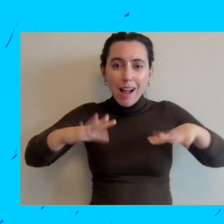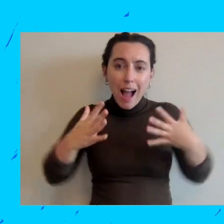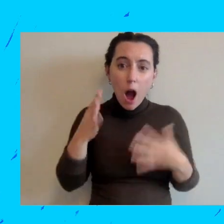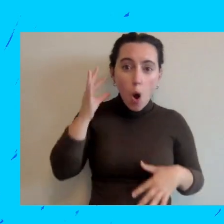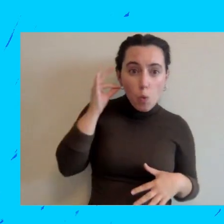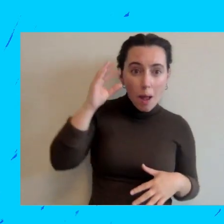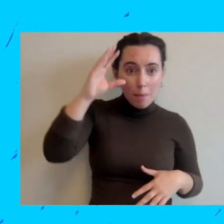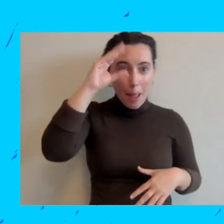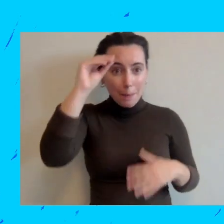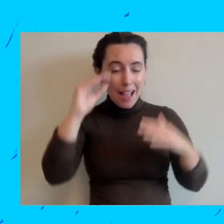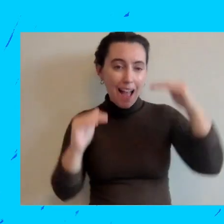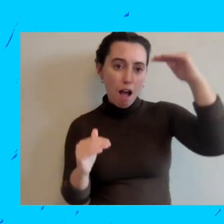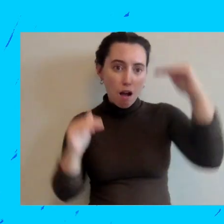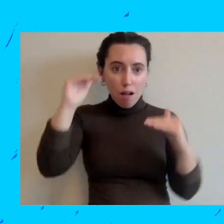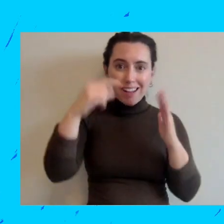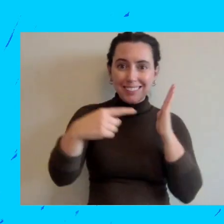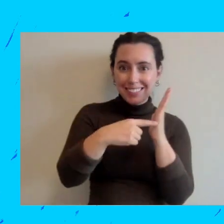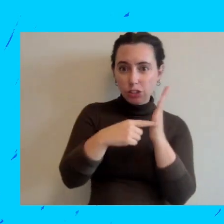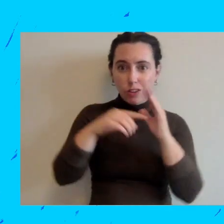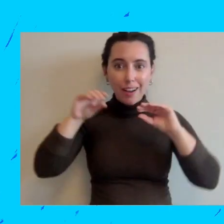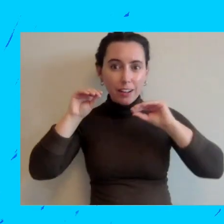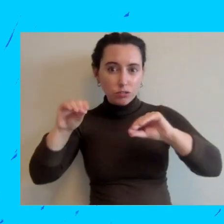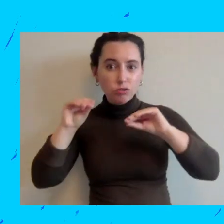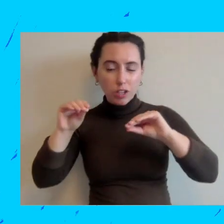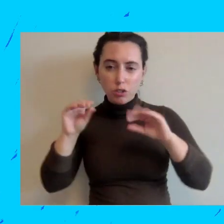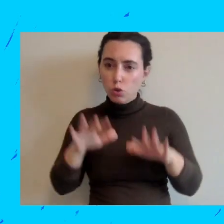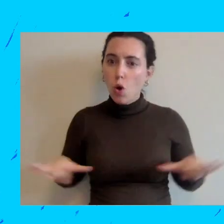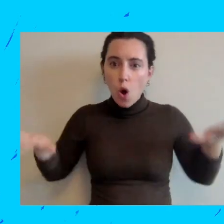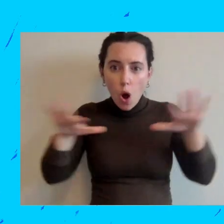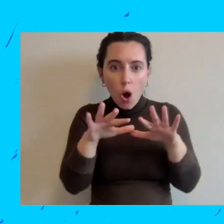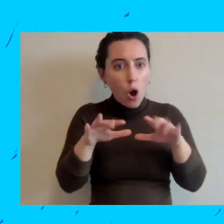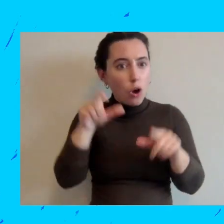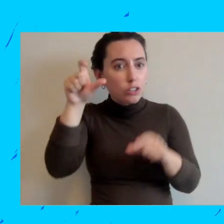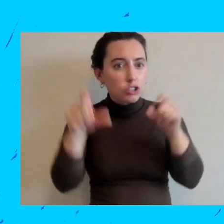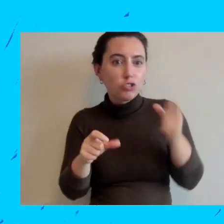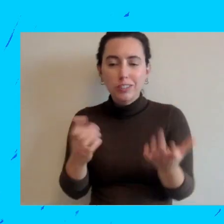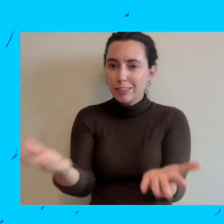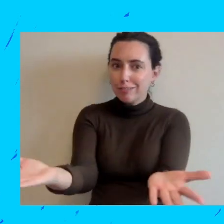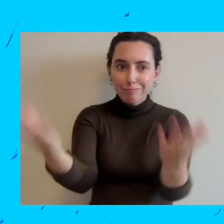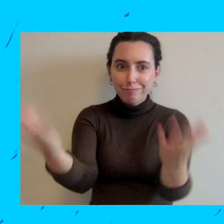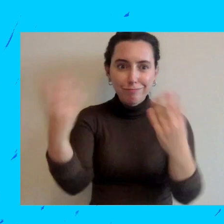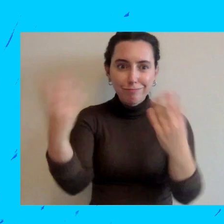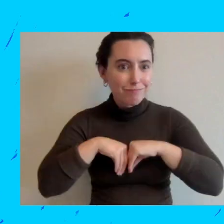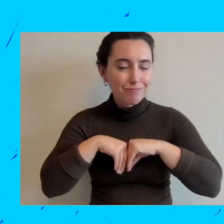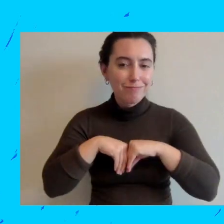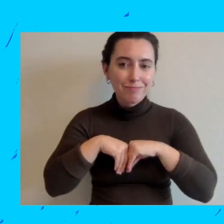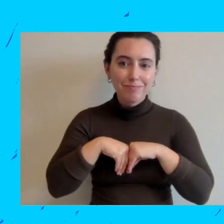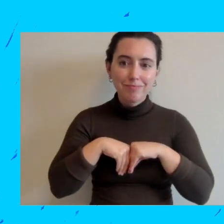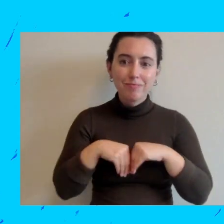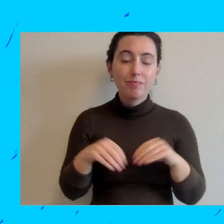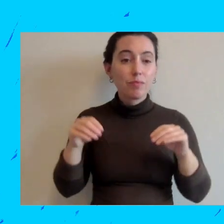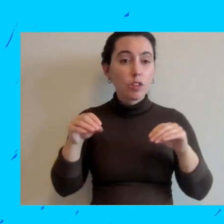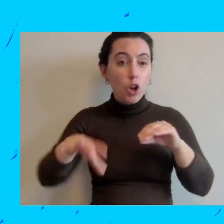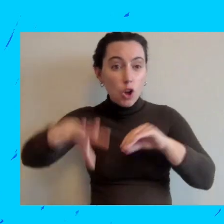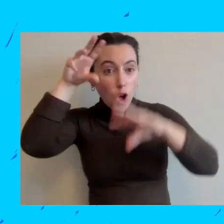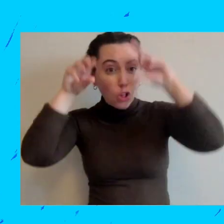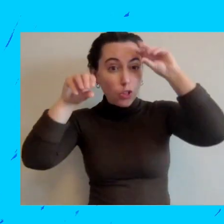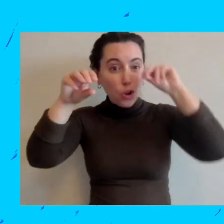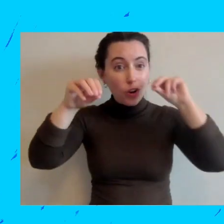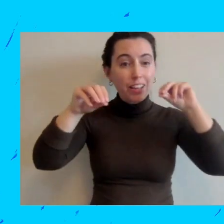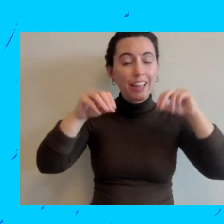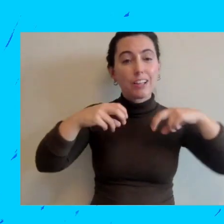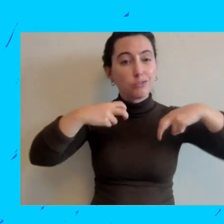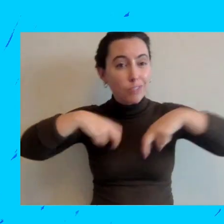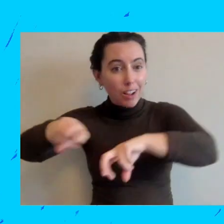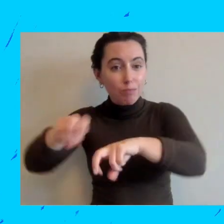education and enable all students to engage in this digital age. It's time to welcome learning transferable real-world skills like